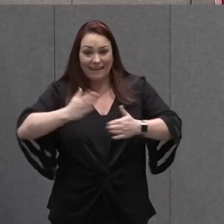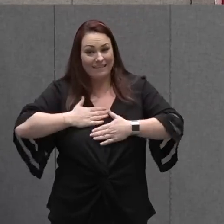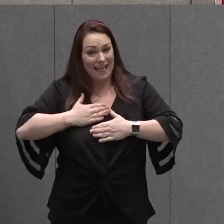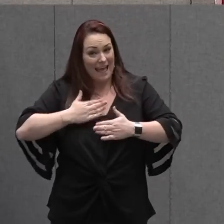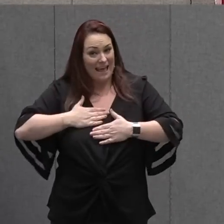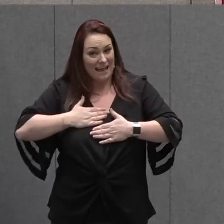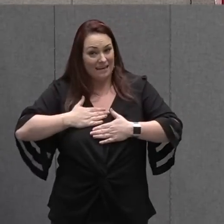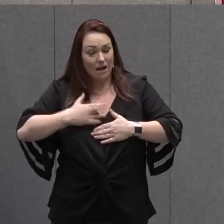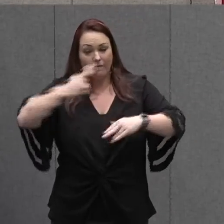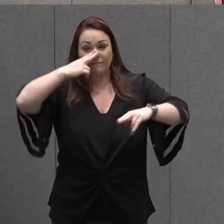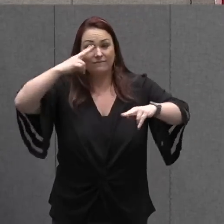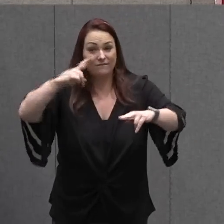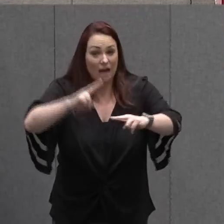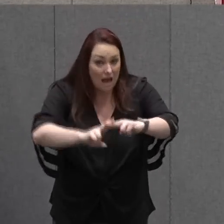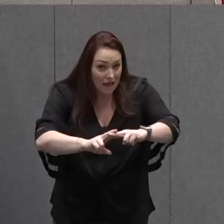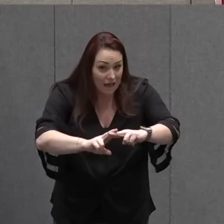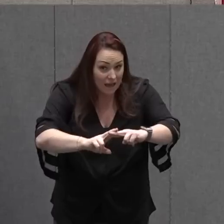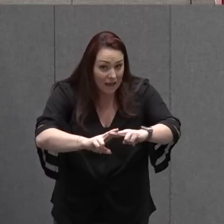synonym?